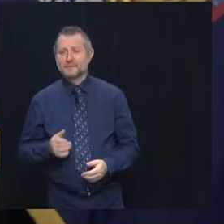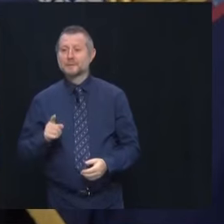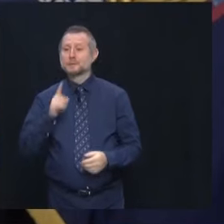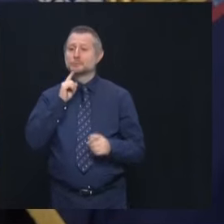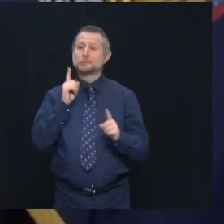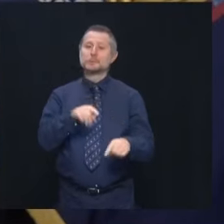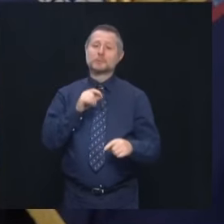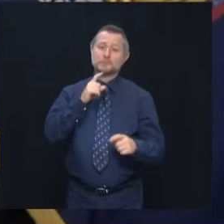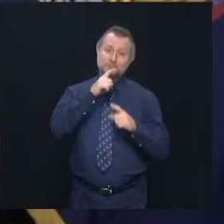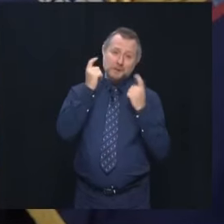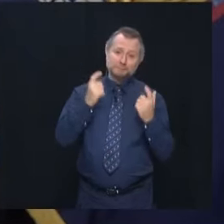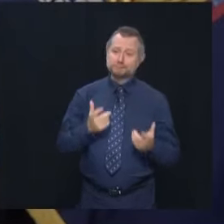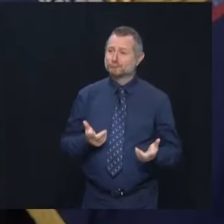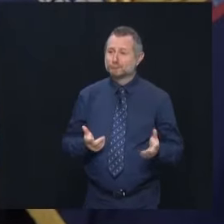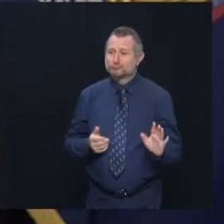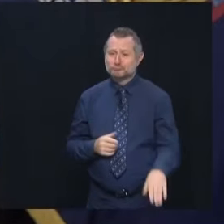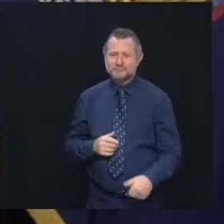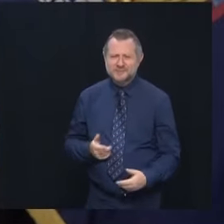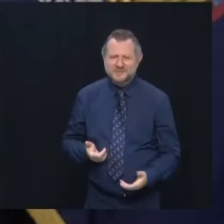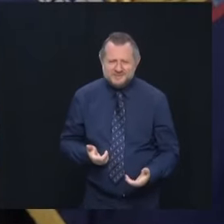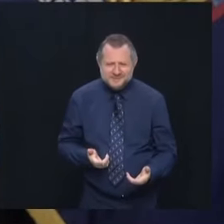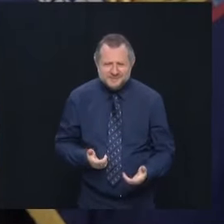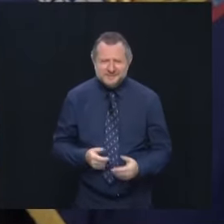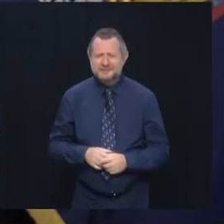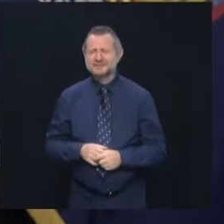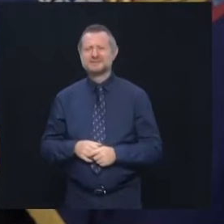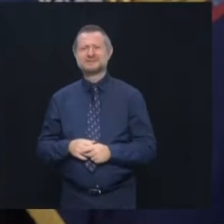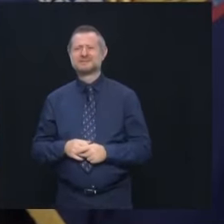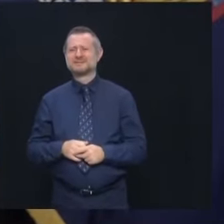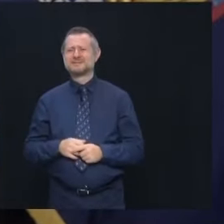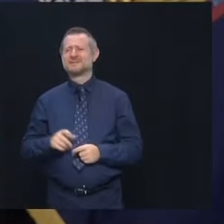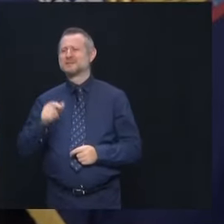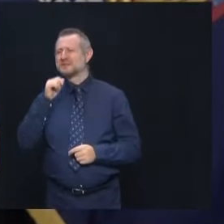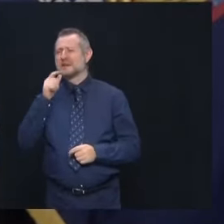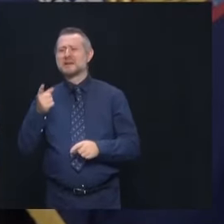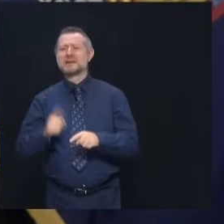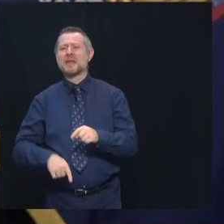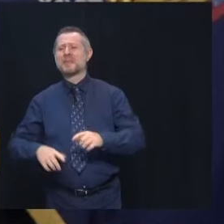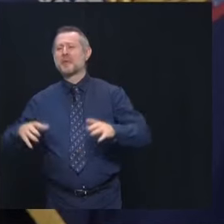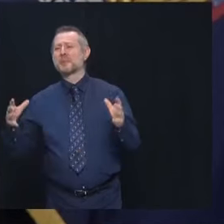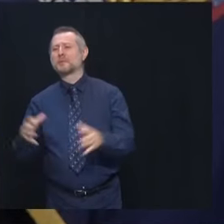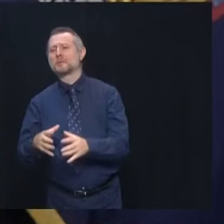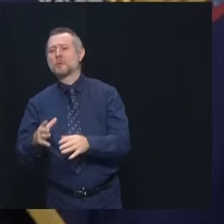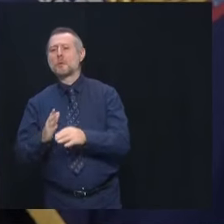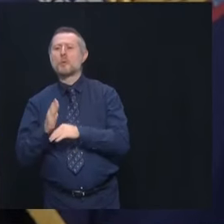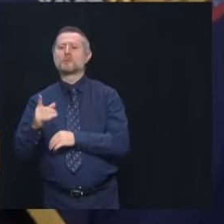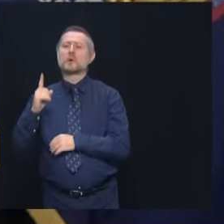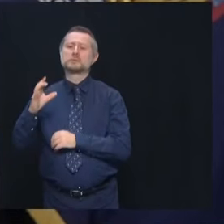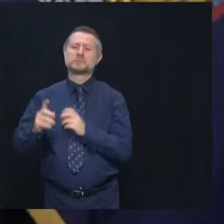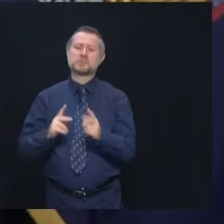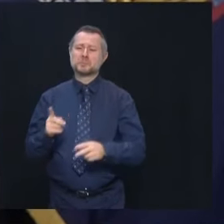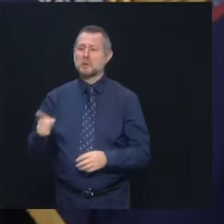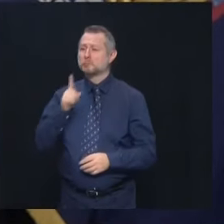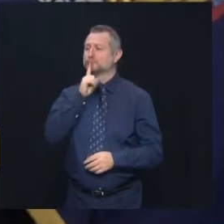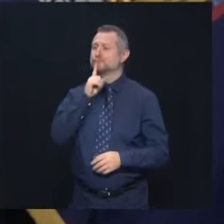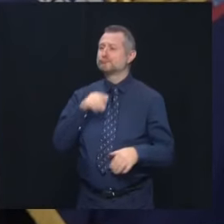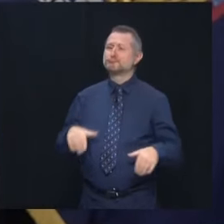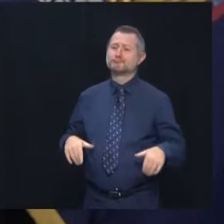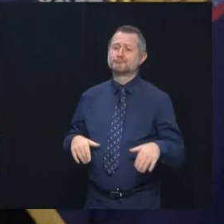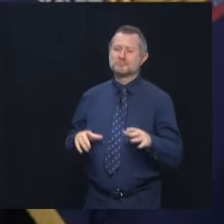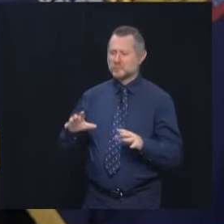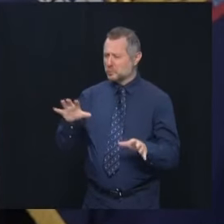masks. They don't tell people you can't gather 100 people in a park. They have never done